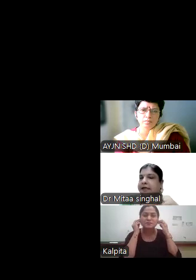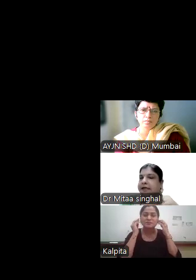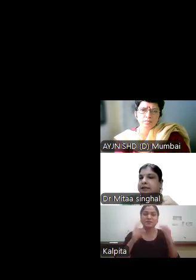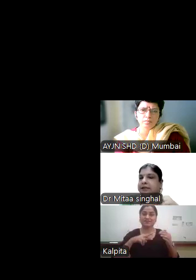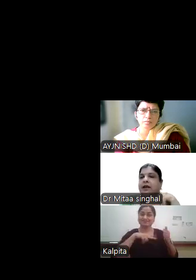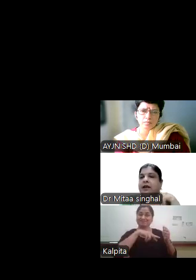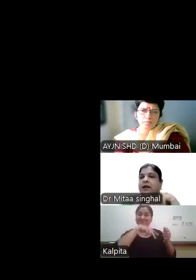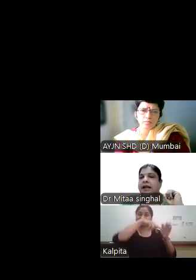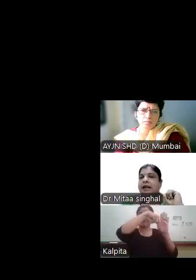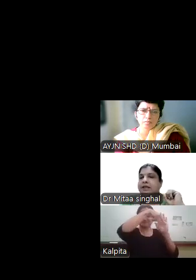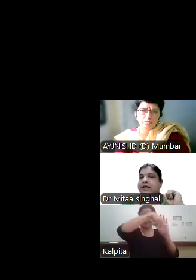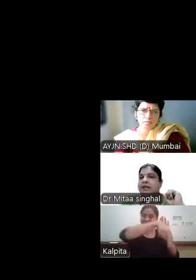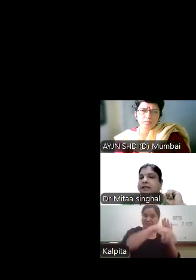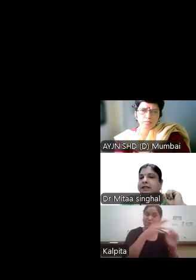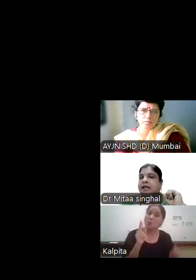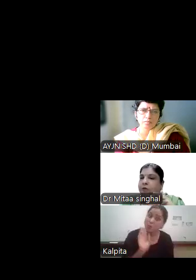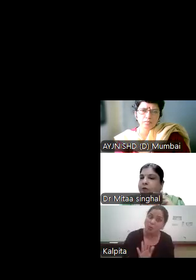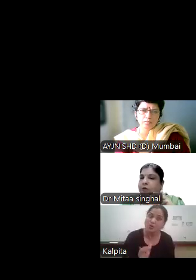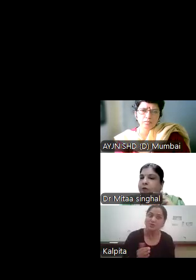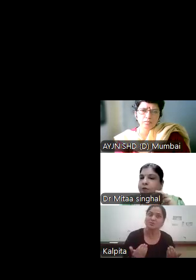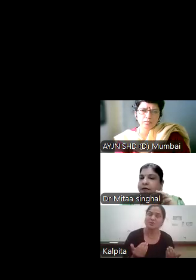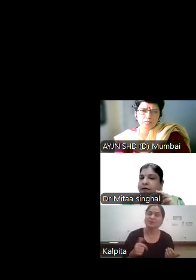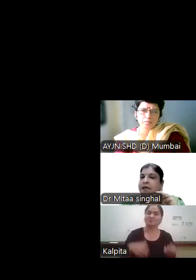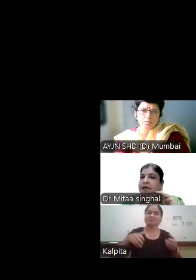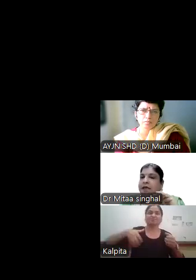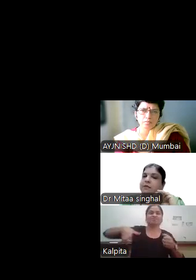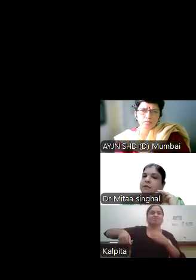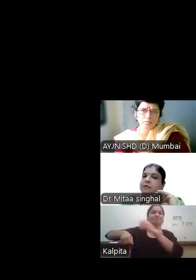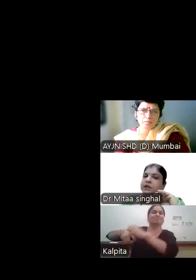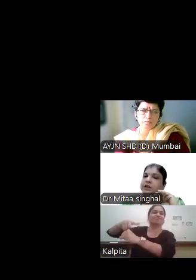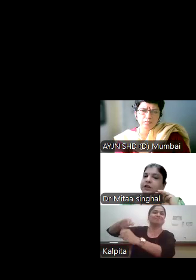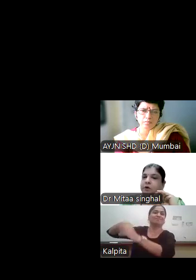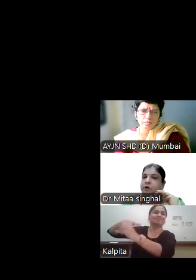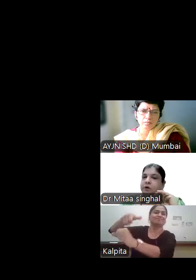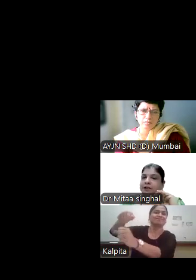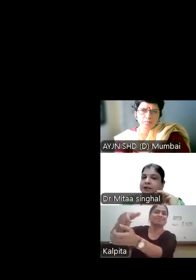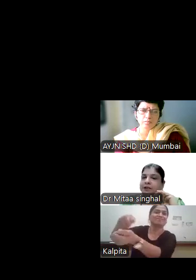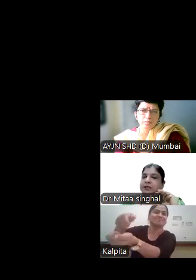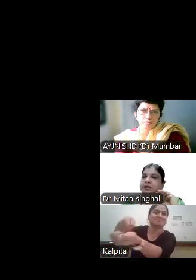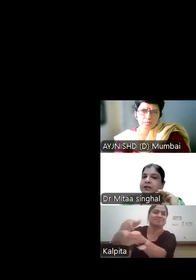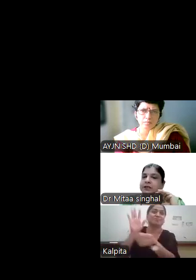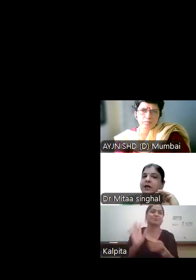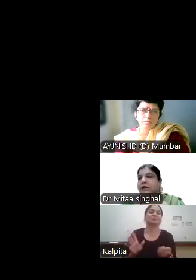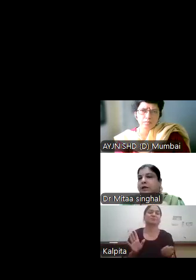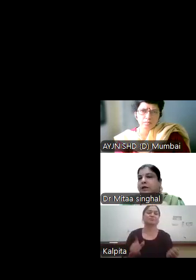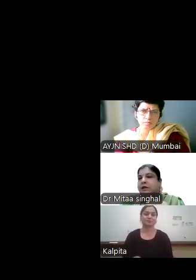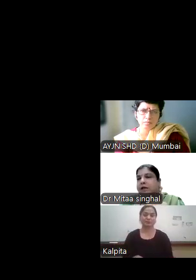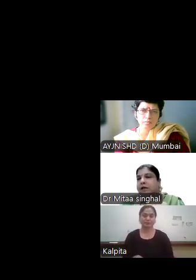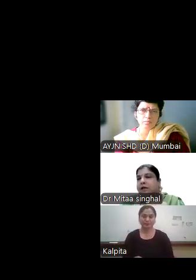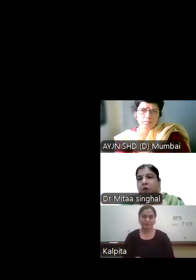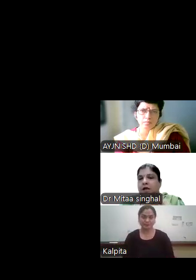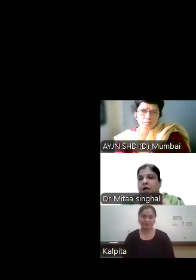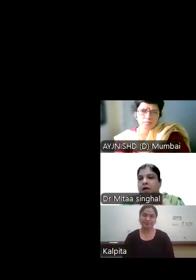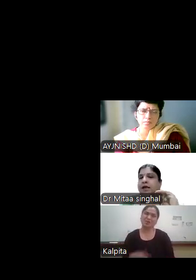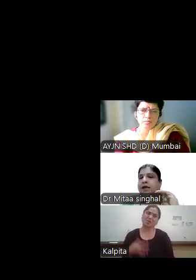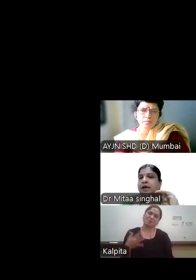the rails. Level 3 says that he's able to walk with mobility device in most indoor devices. It may be a